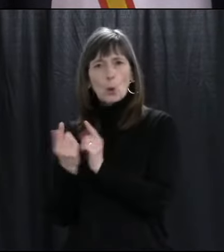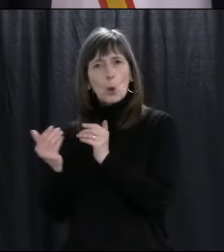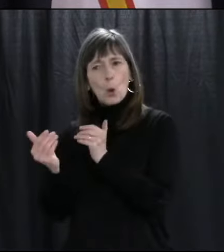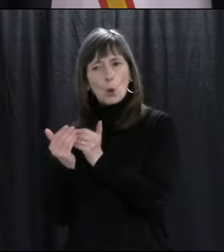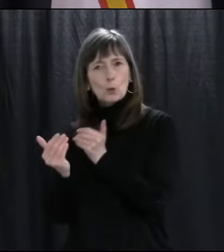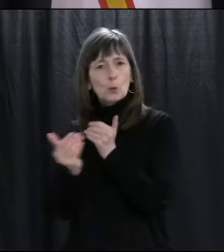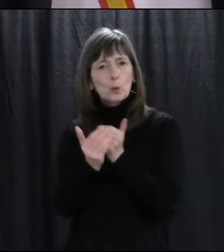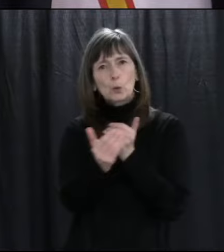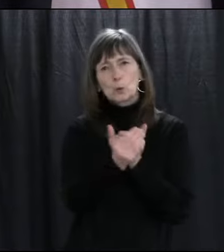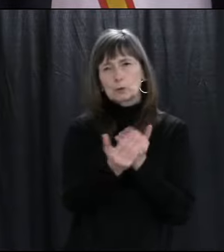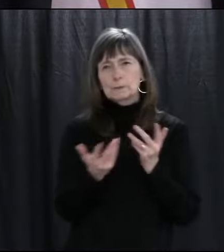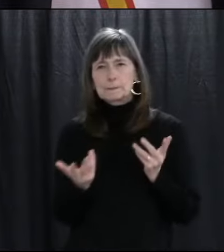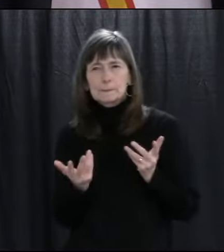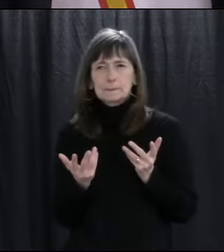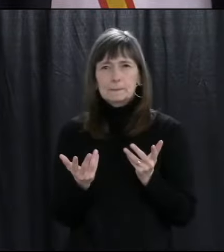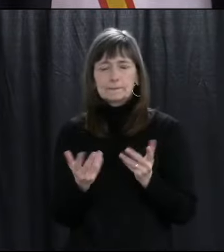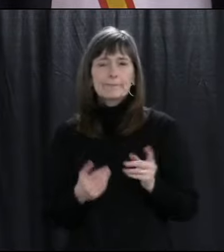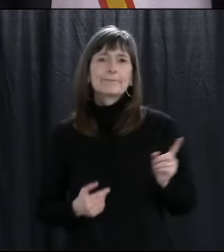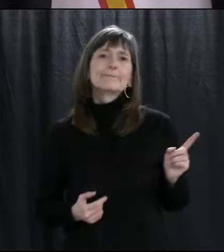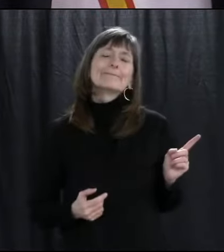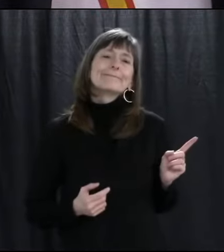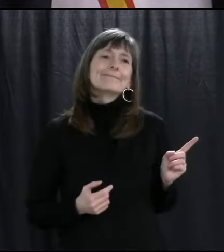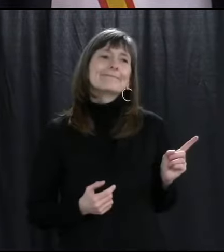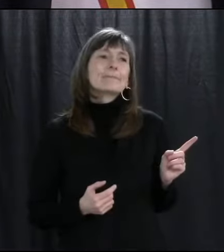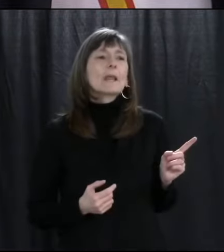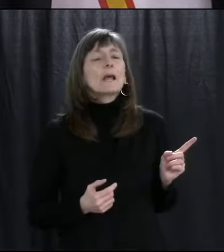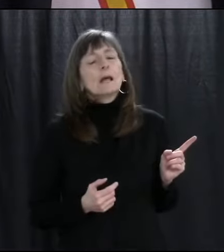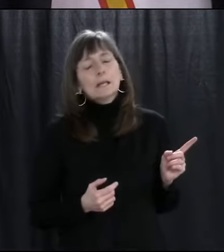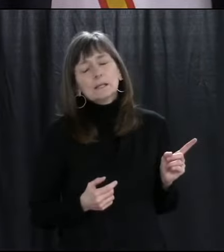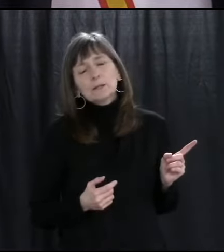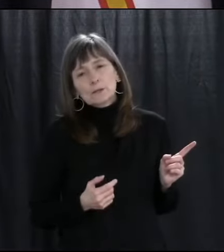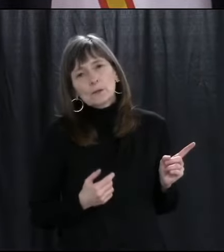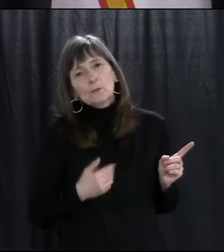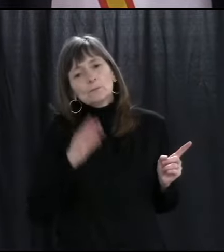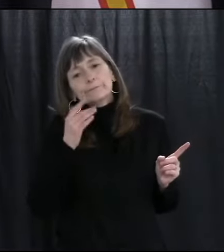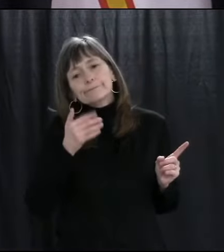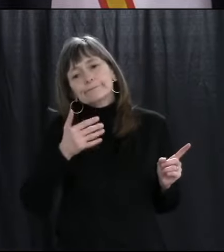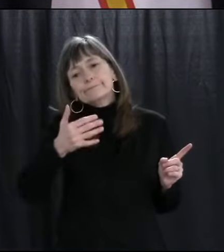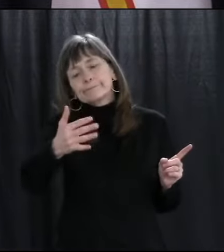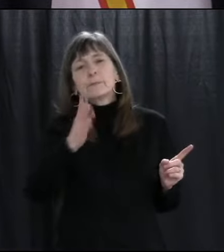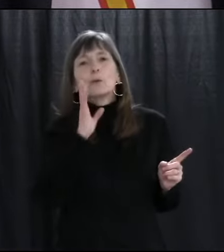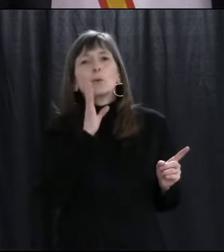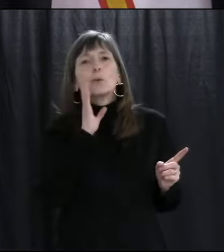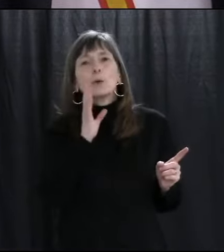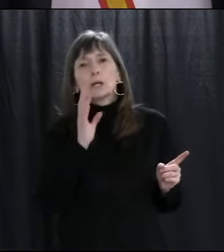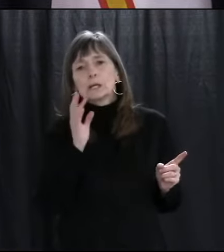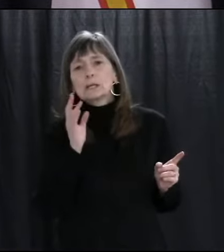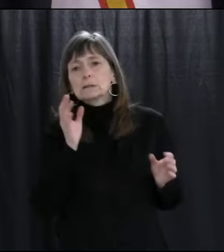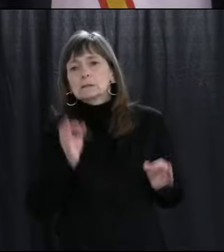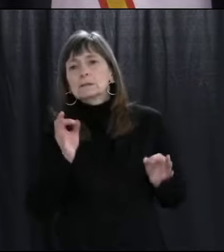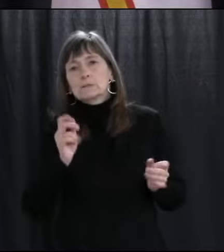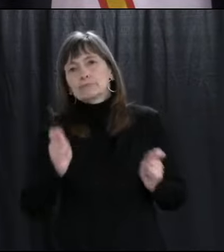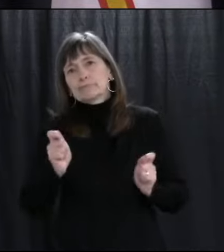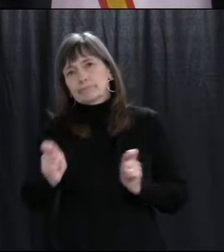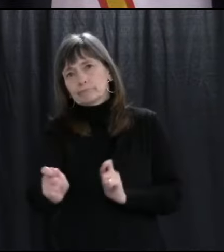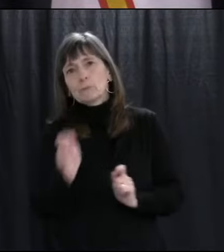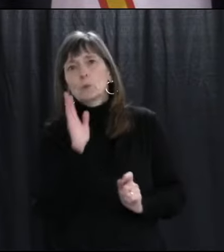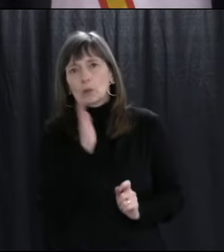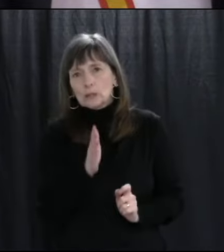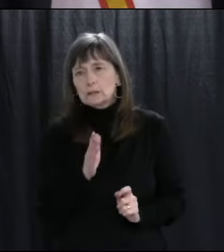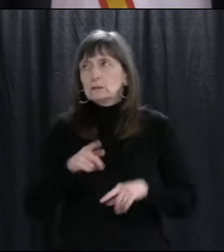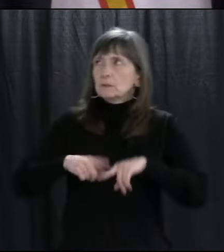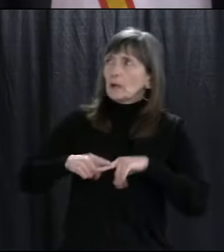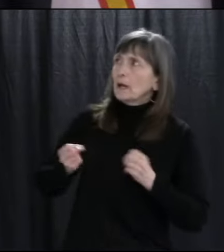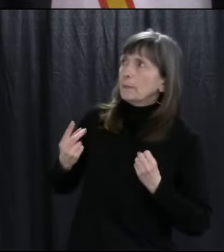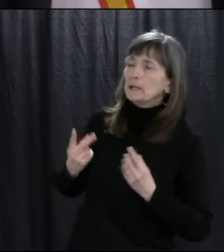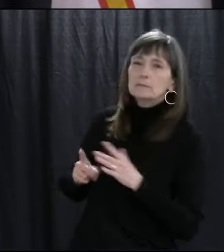So I think right now, I mean, all of those things will come into consideration as the evolution of this outbreak changes. If